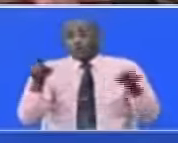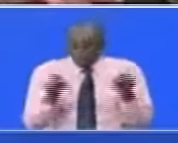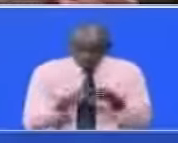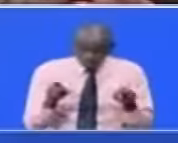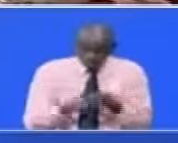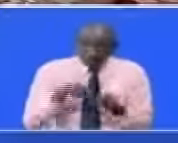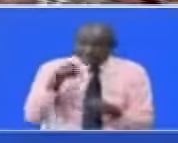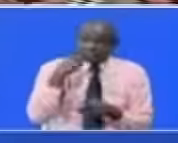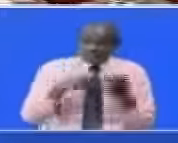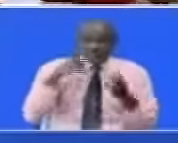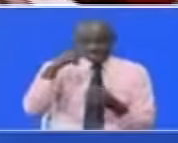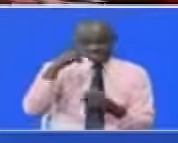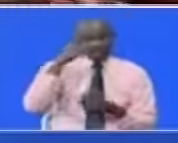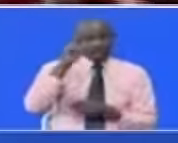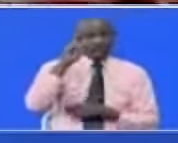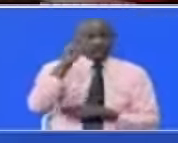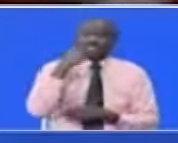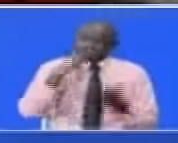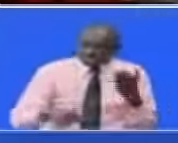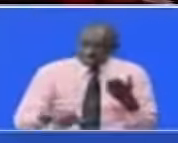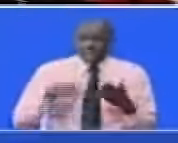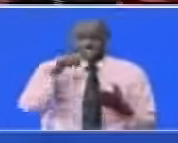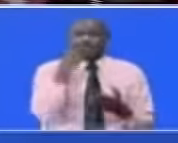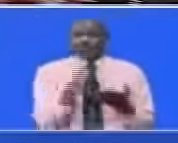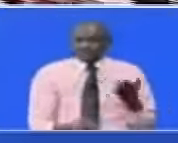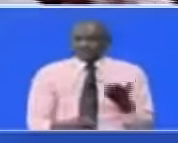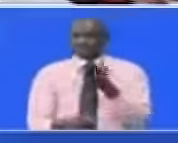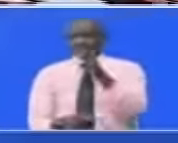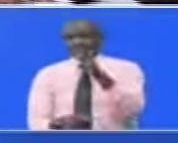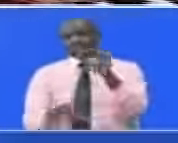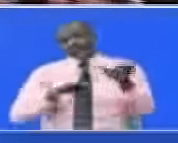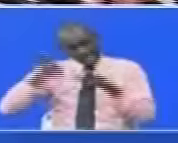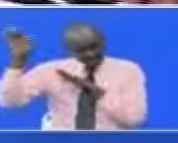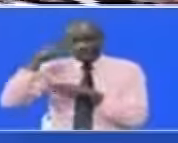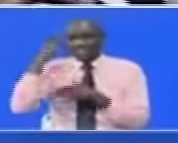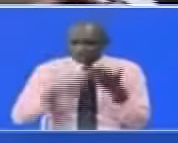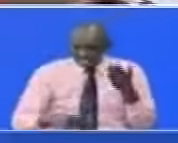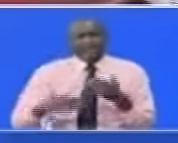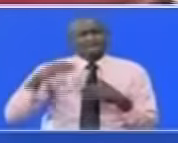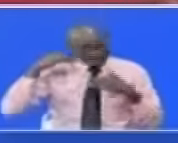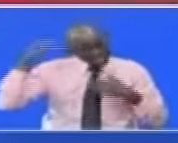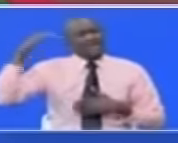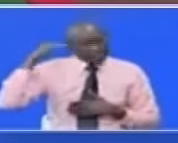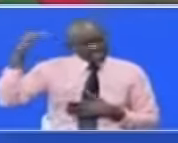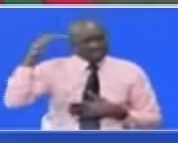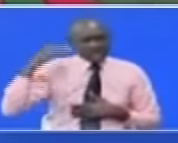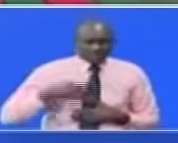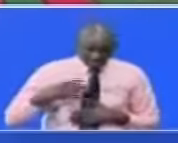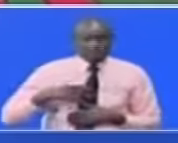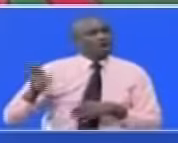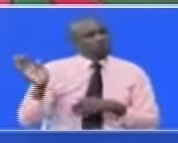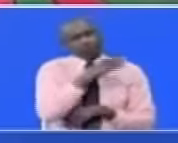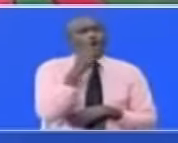axe hangs over the present NEC leadership with a motion on course in parliament to send the senior NEC officials home over